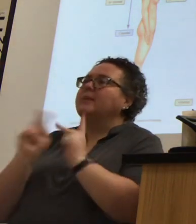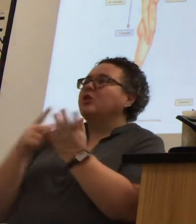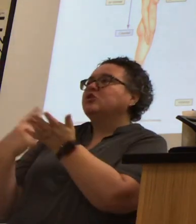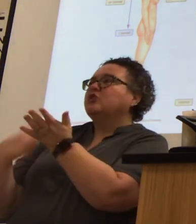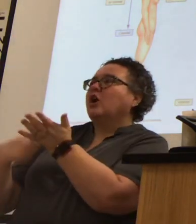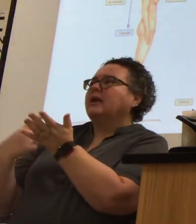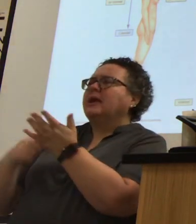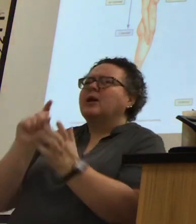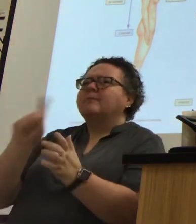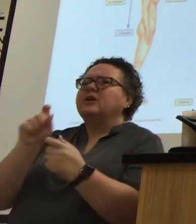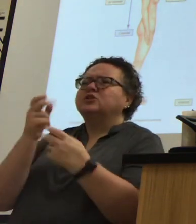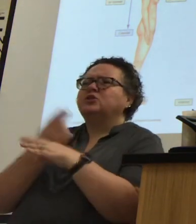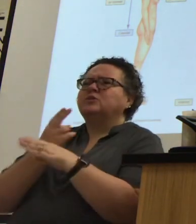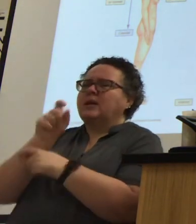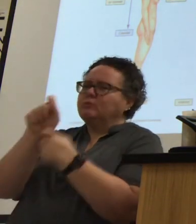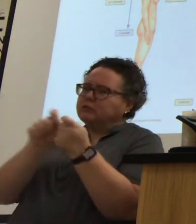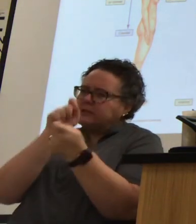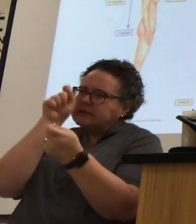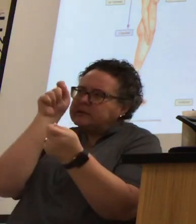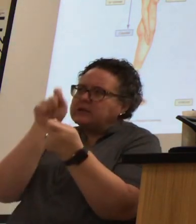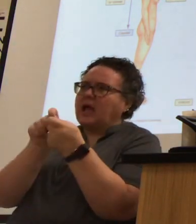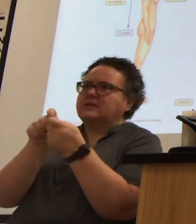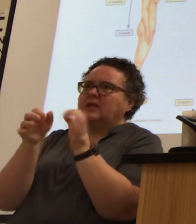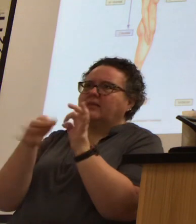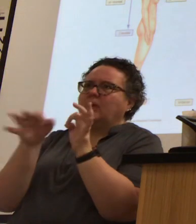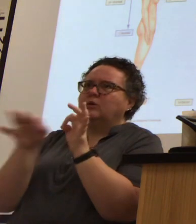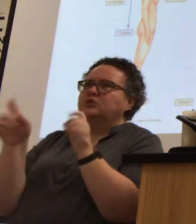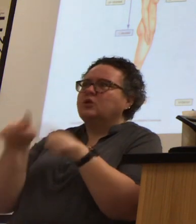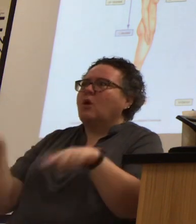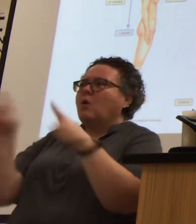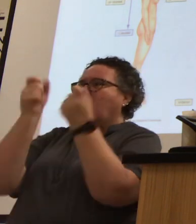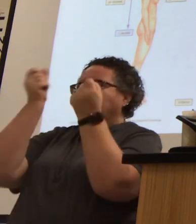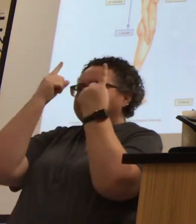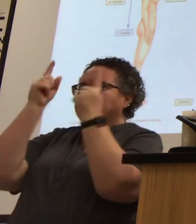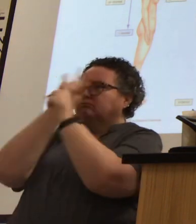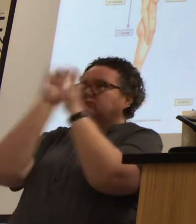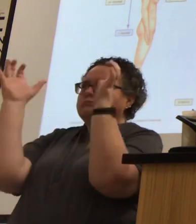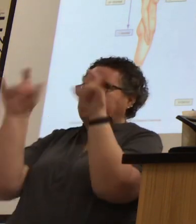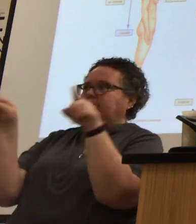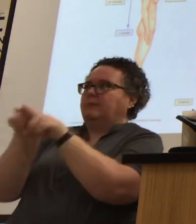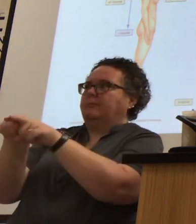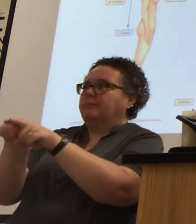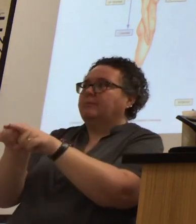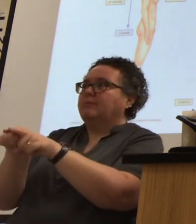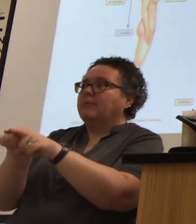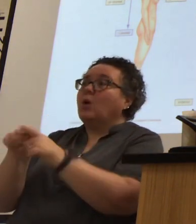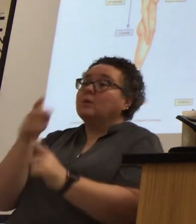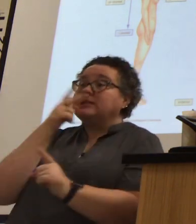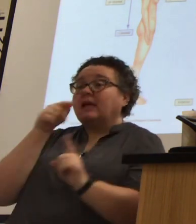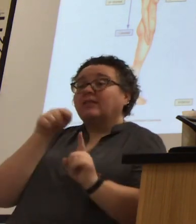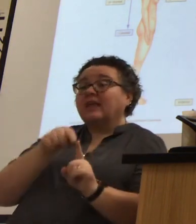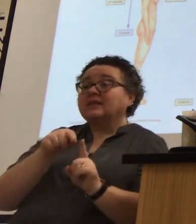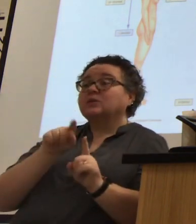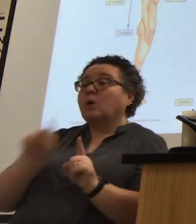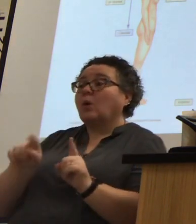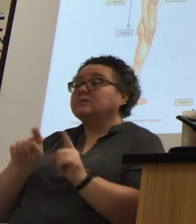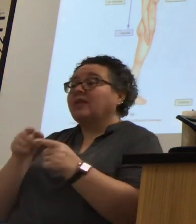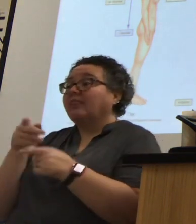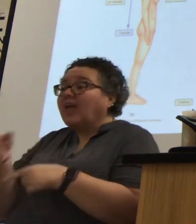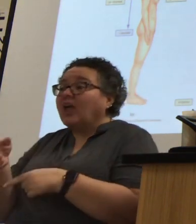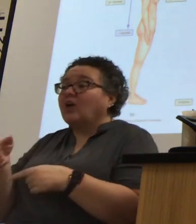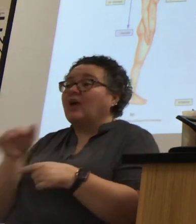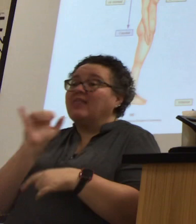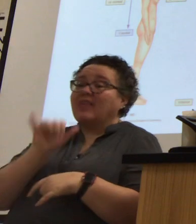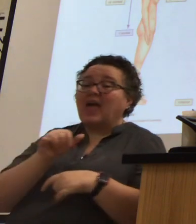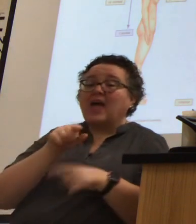talking, you have to use a precise language so it's understood. So when you talk, it's not, well, see this here goes there, and see that